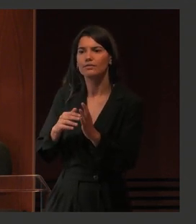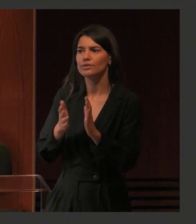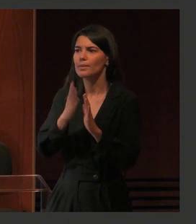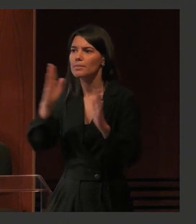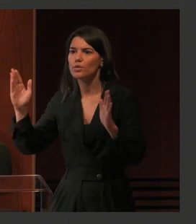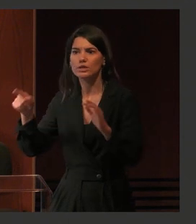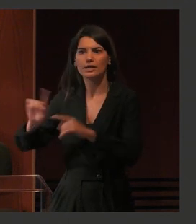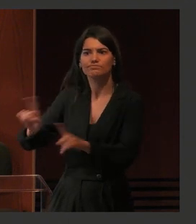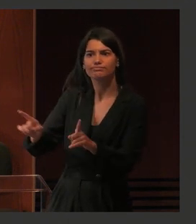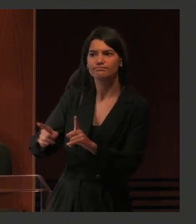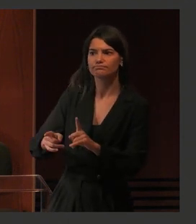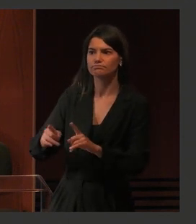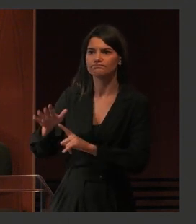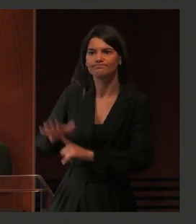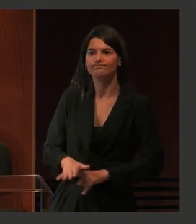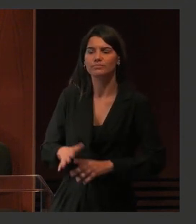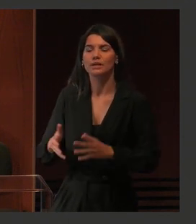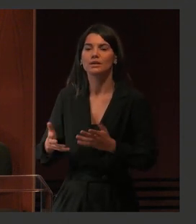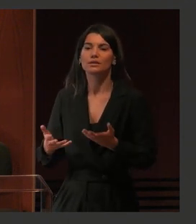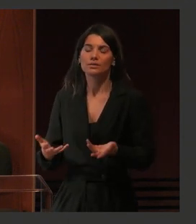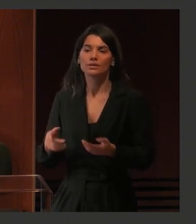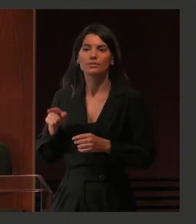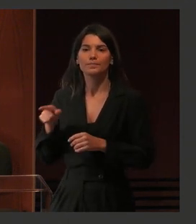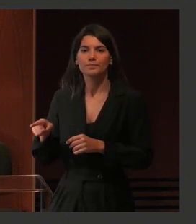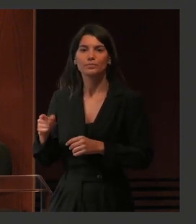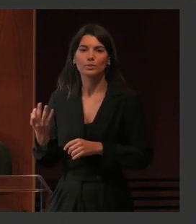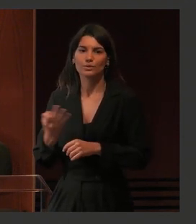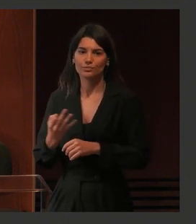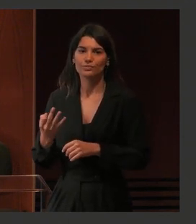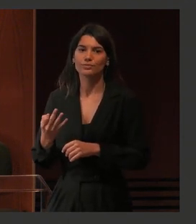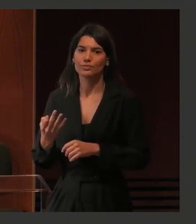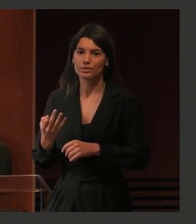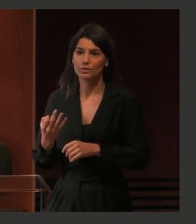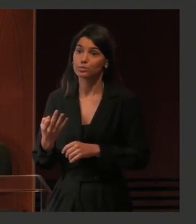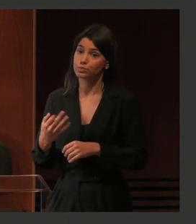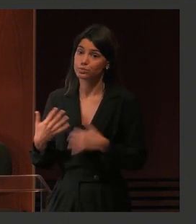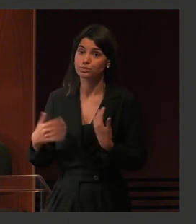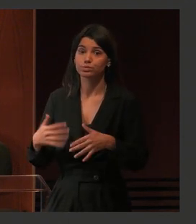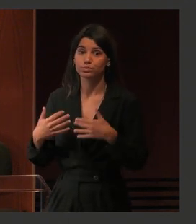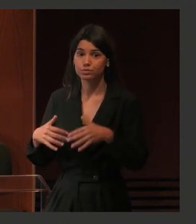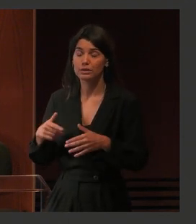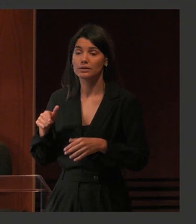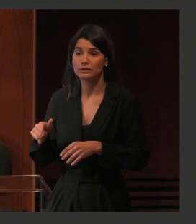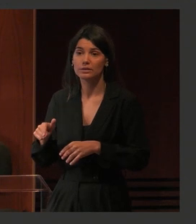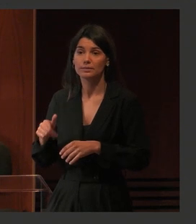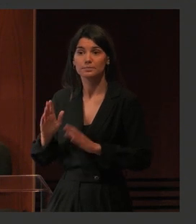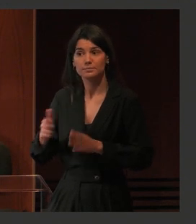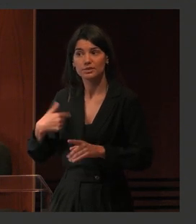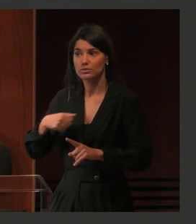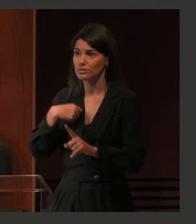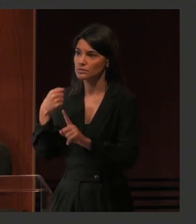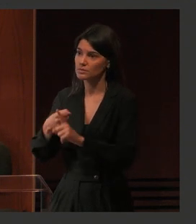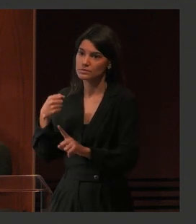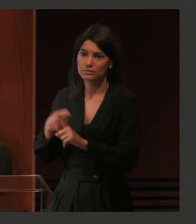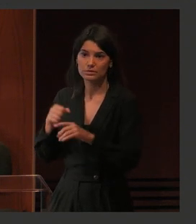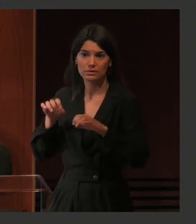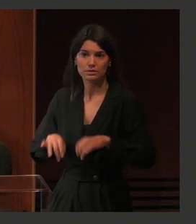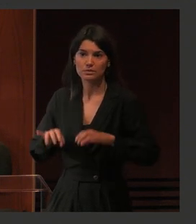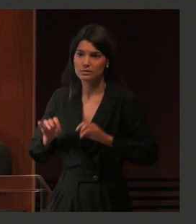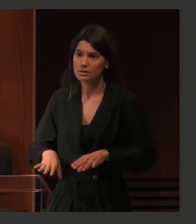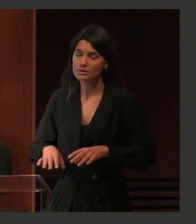is a really critical thing, and we have to fight against this as much as we can. How can we